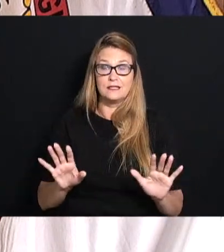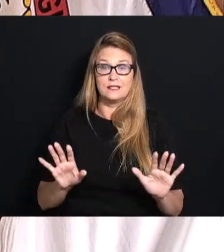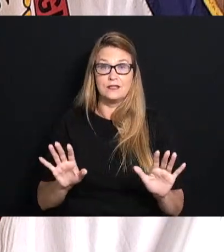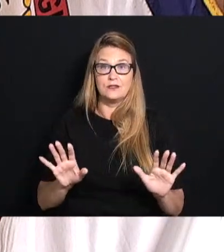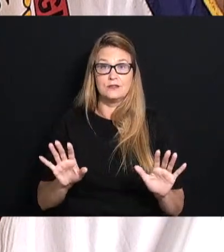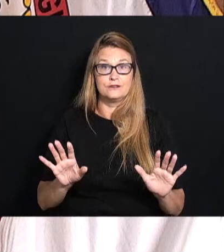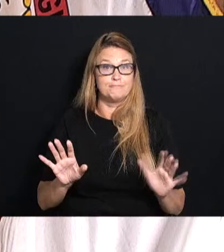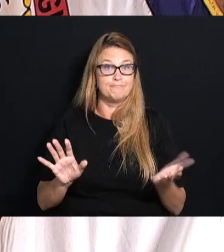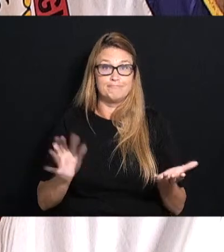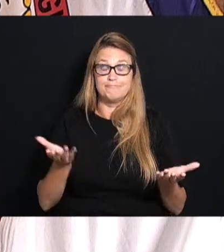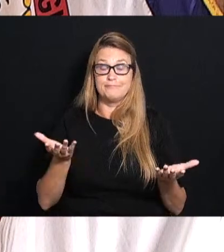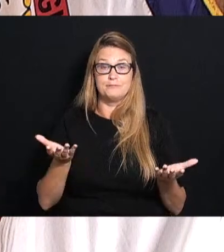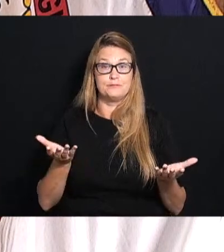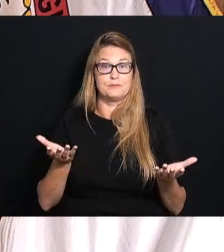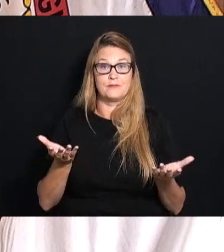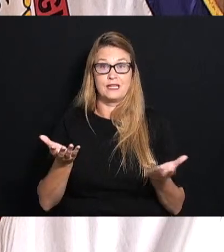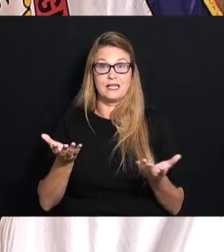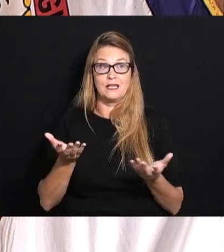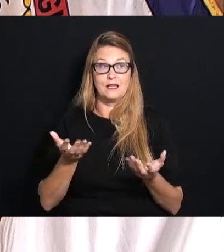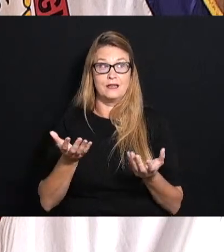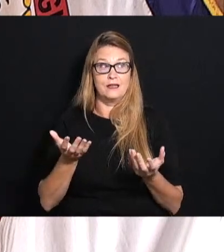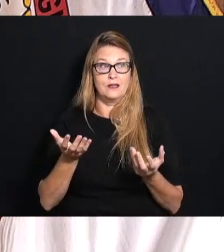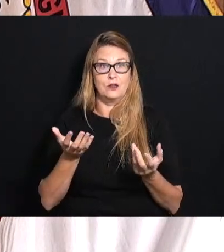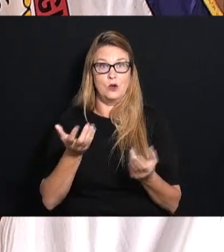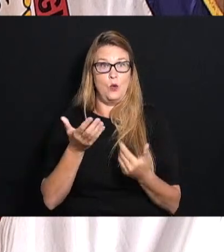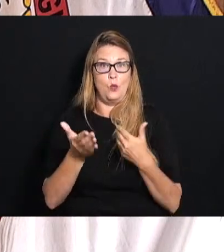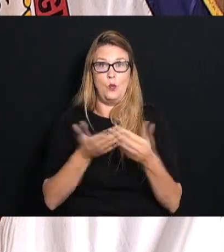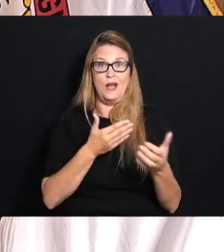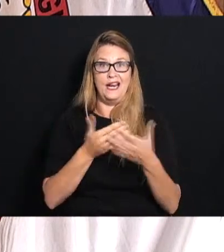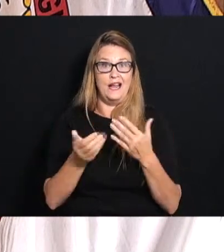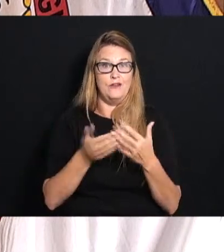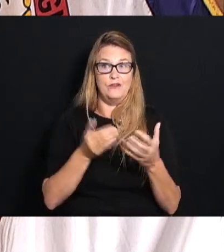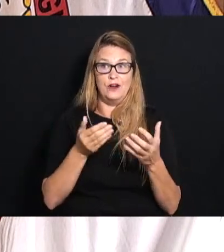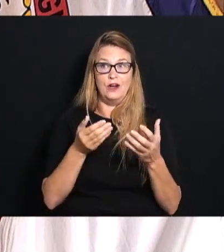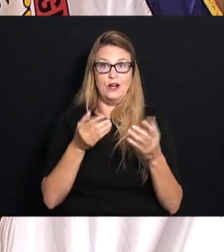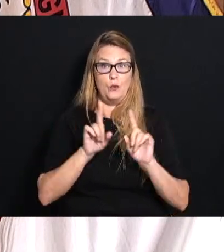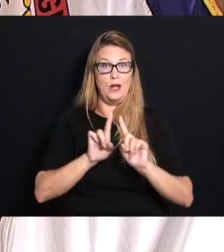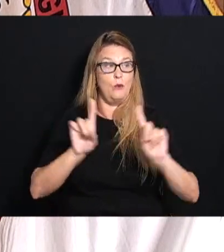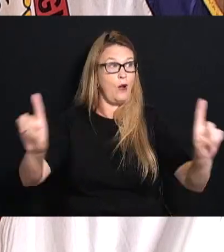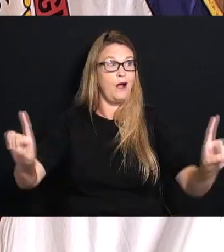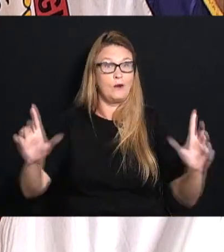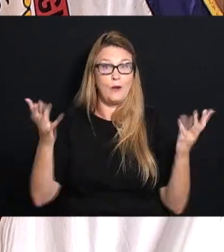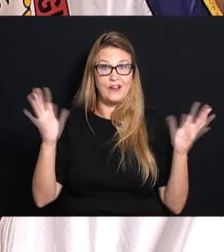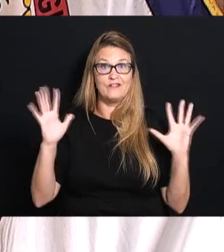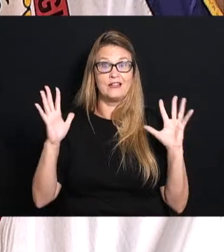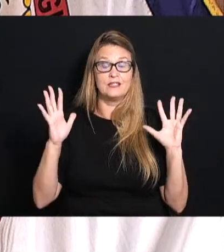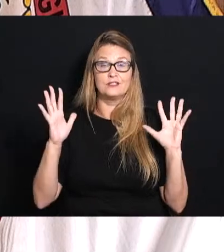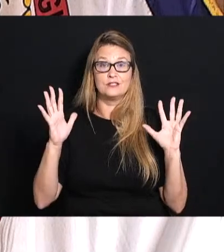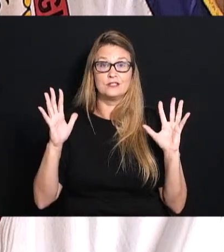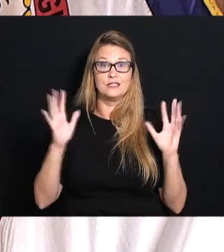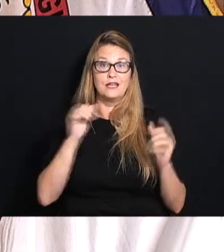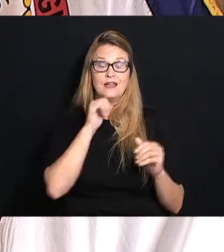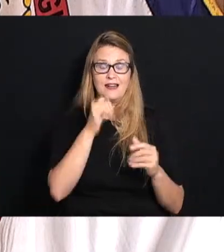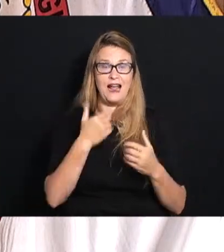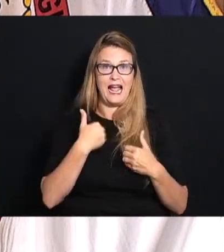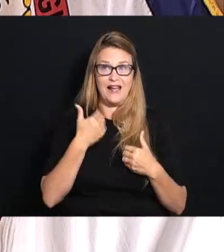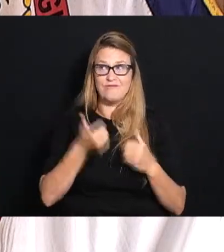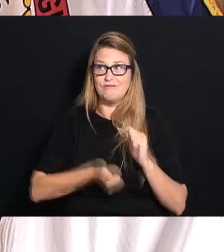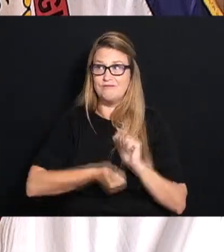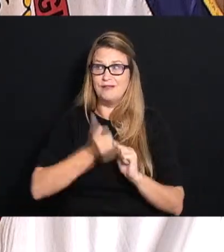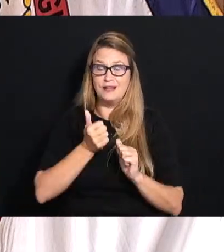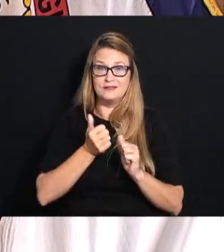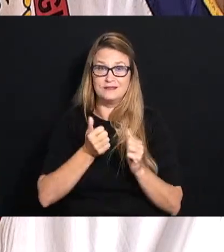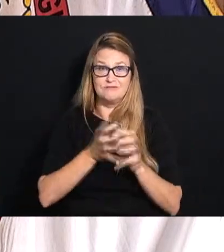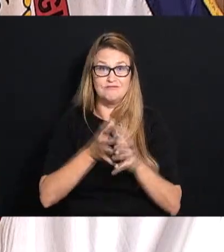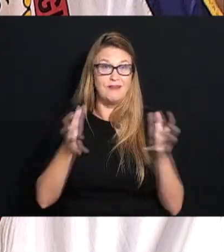and just ending like we ended and whatever, and just walk away and really not have much accomplished.